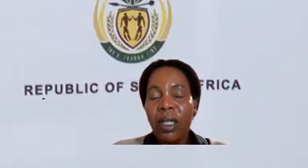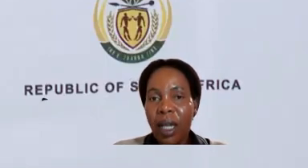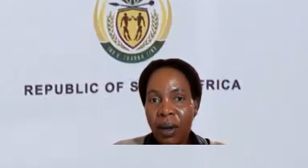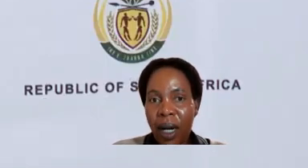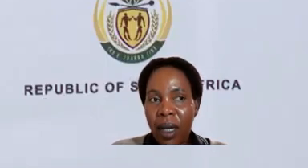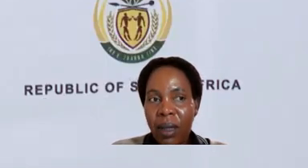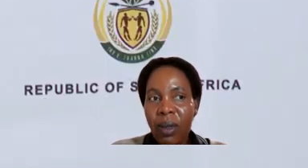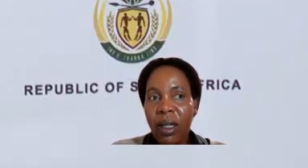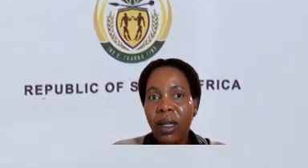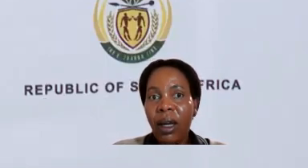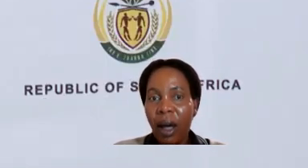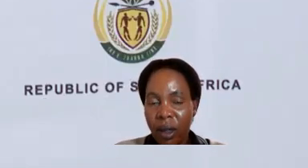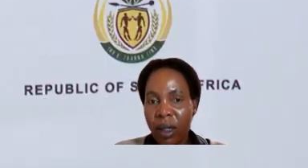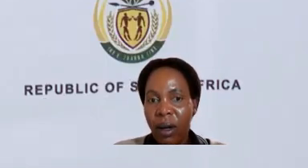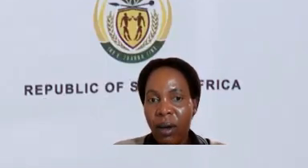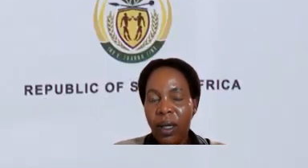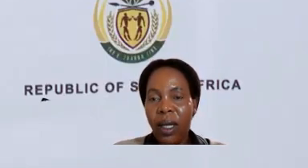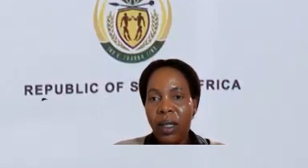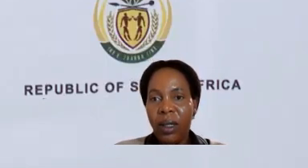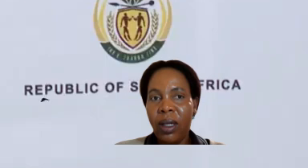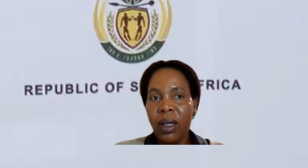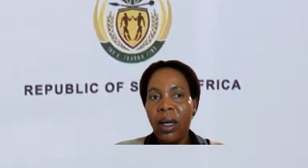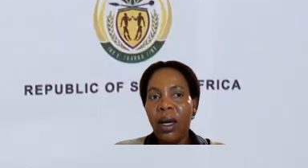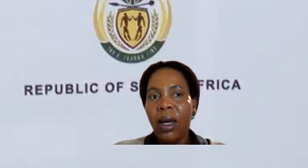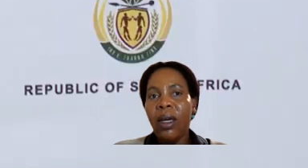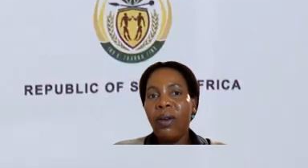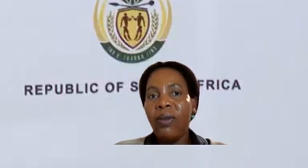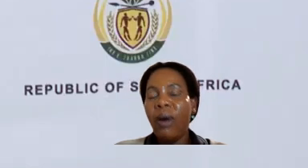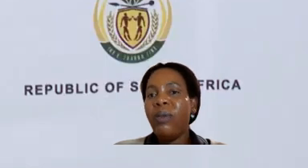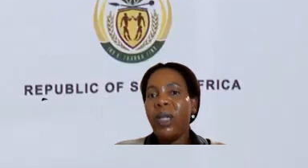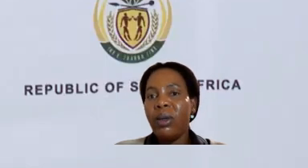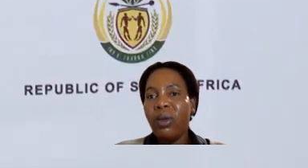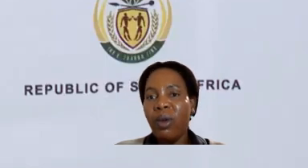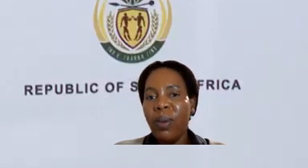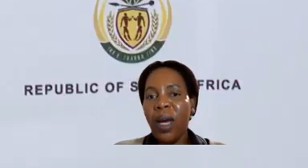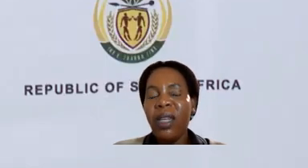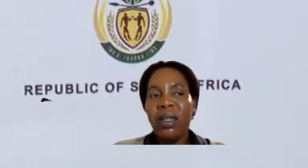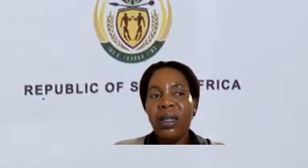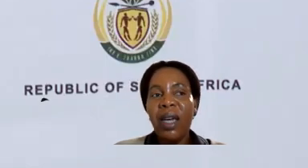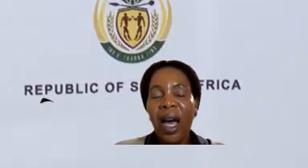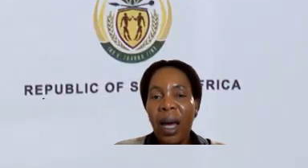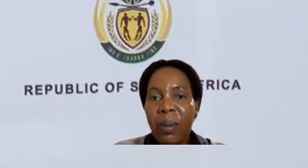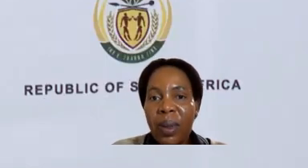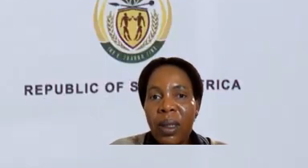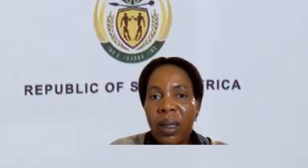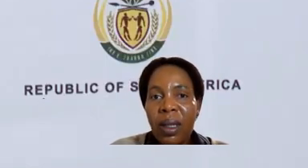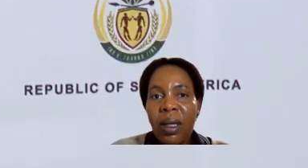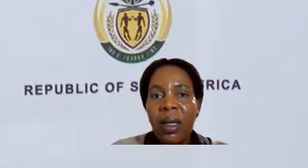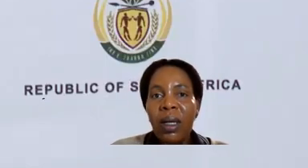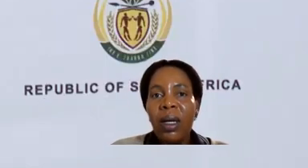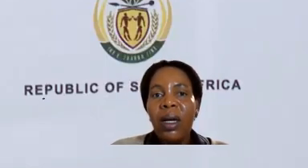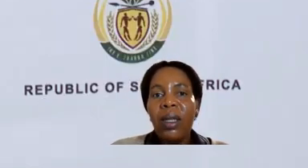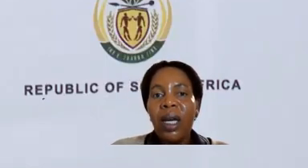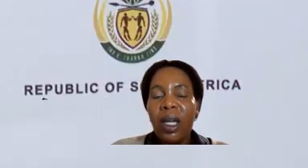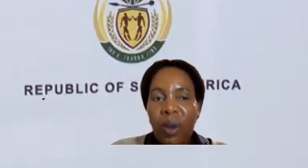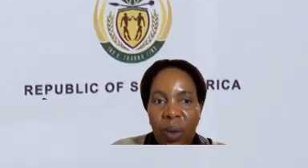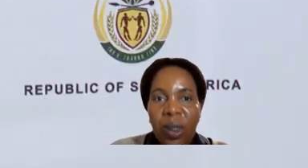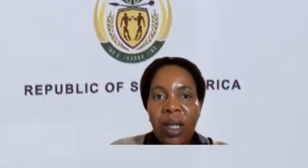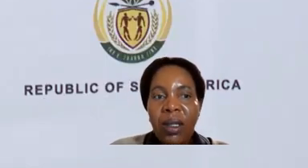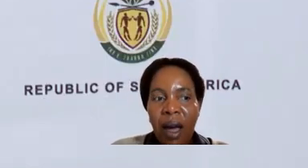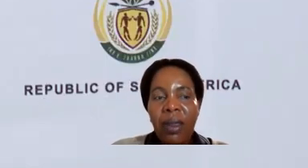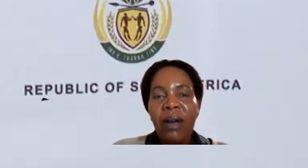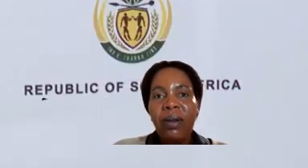to integrate within the culture of the country. They form this group and these camps.